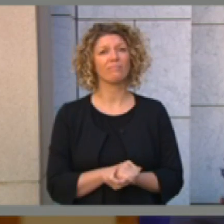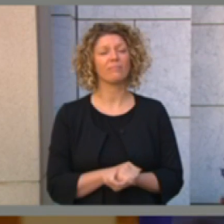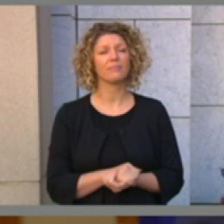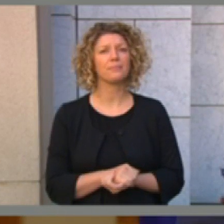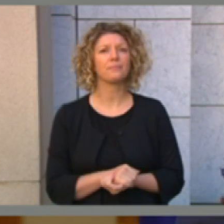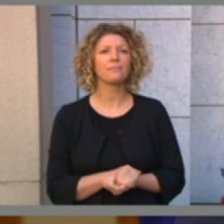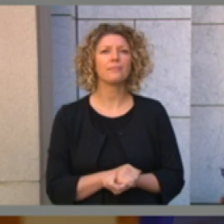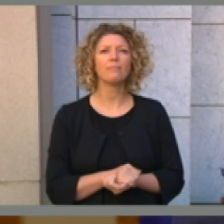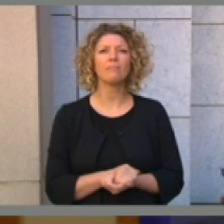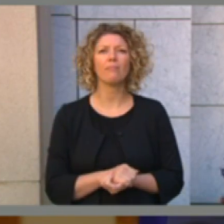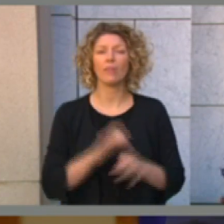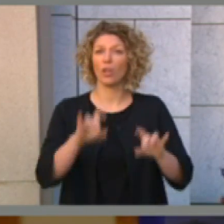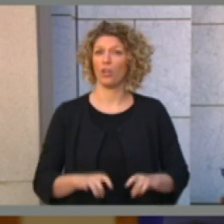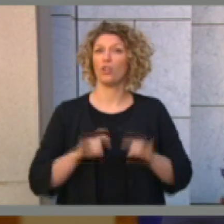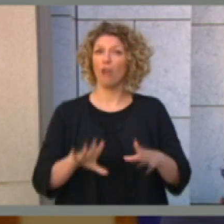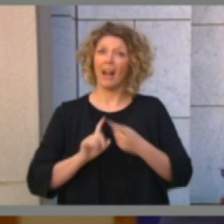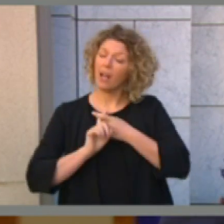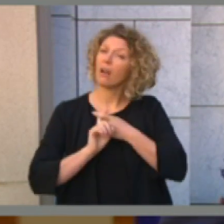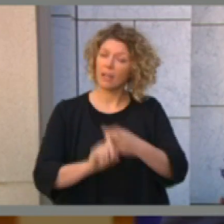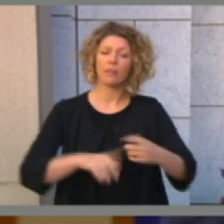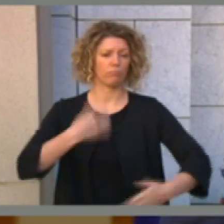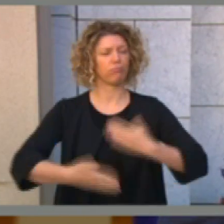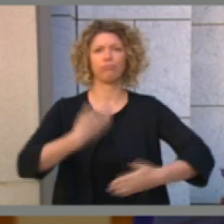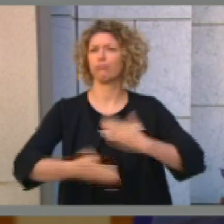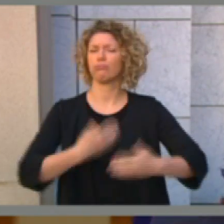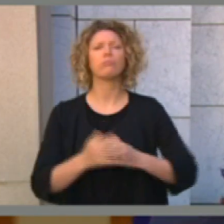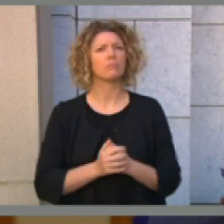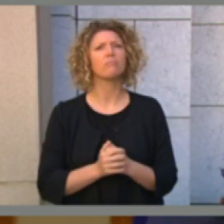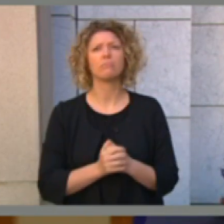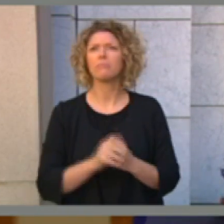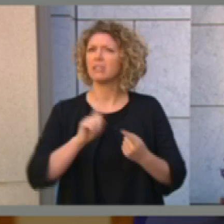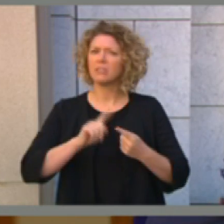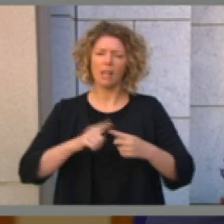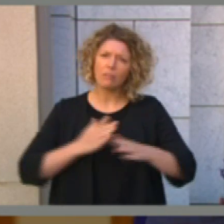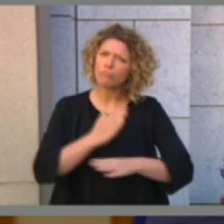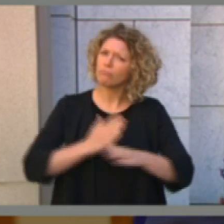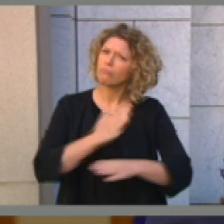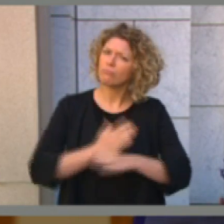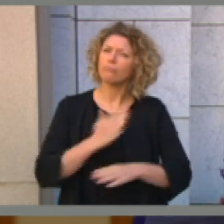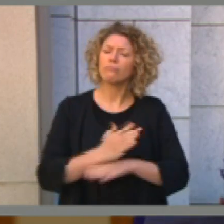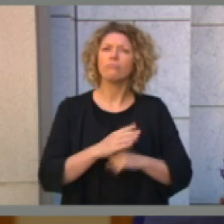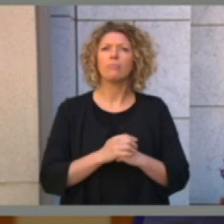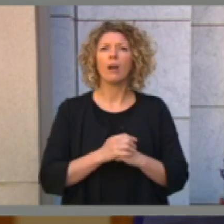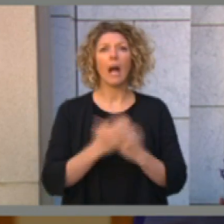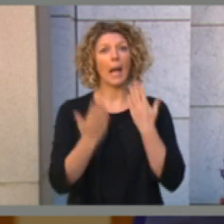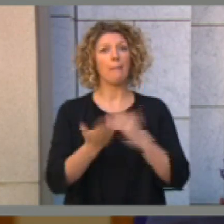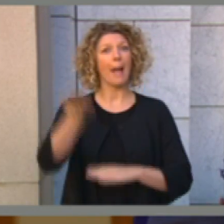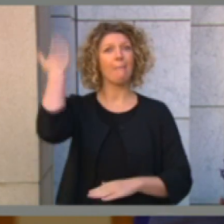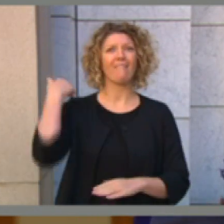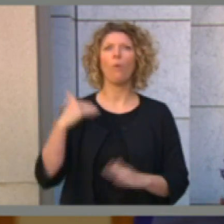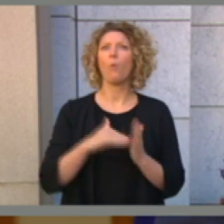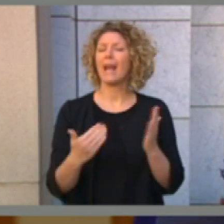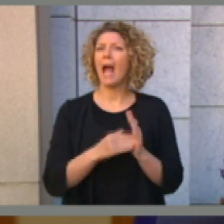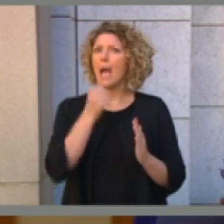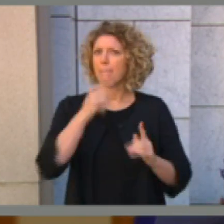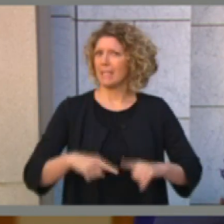We are going to keep Australia running. We are going to keep Australia functioning. It won't look like it normally does, but